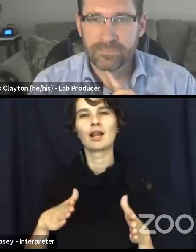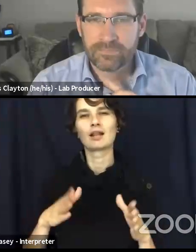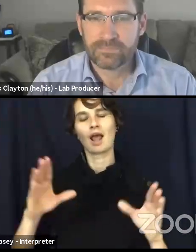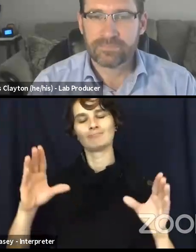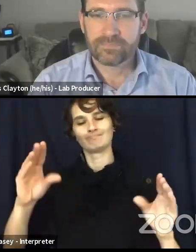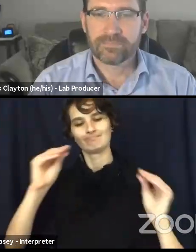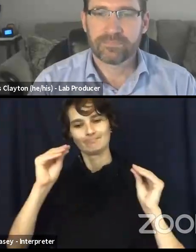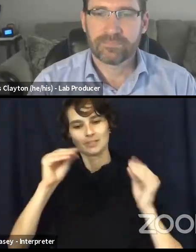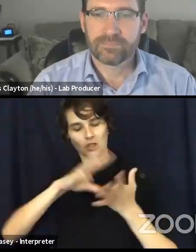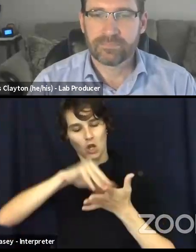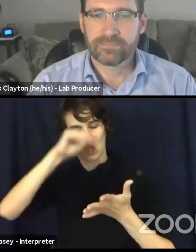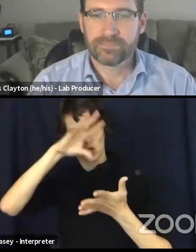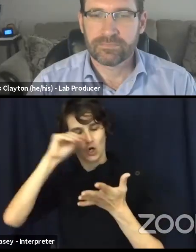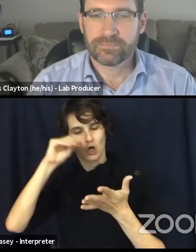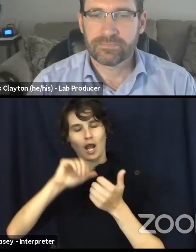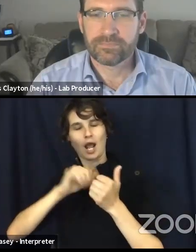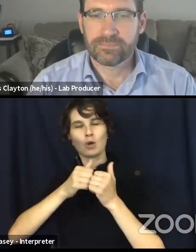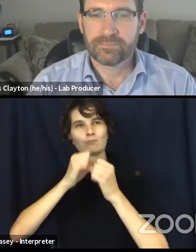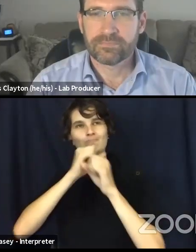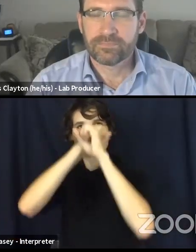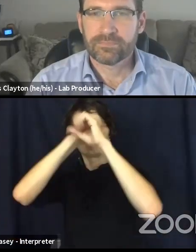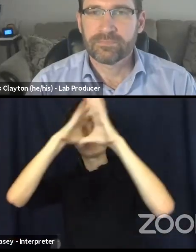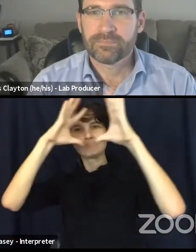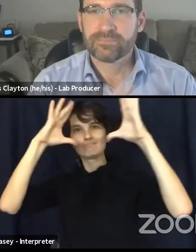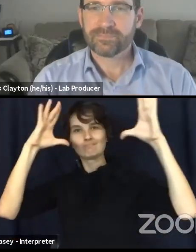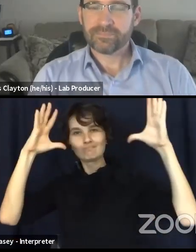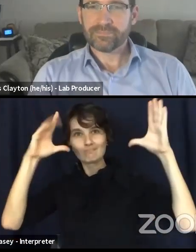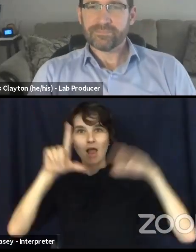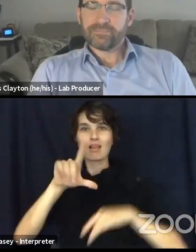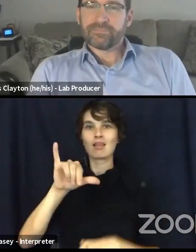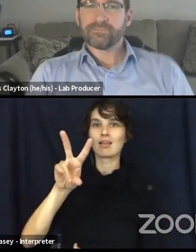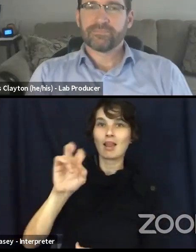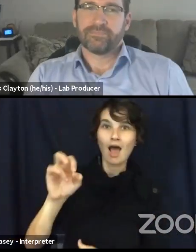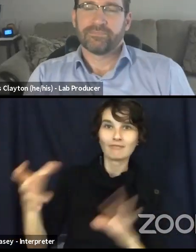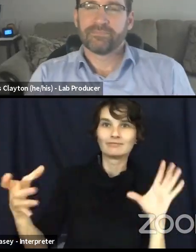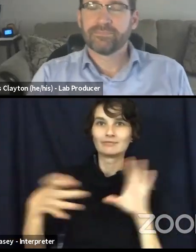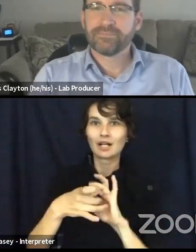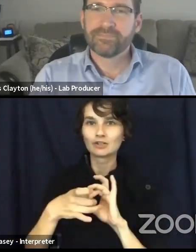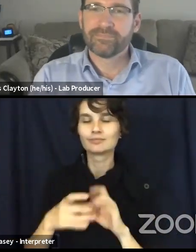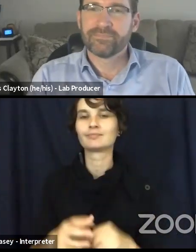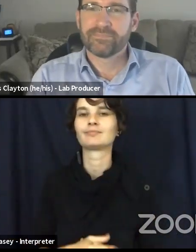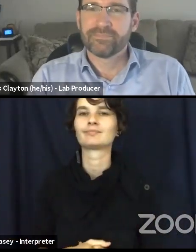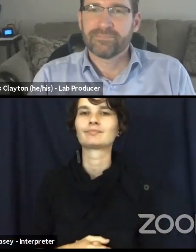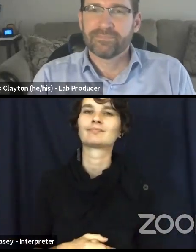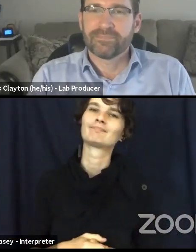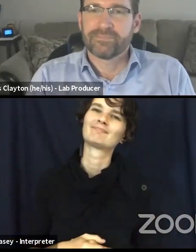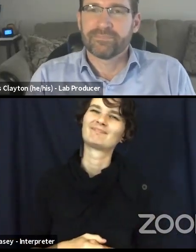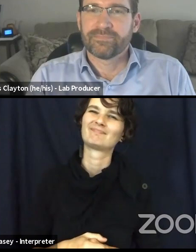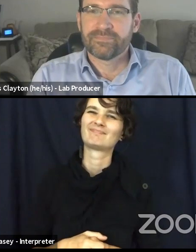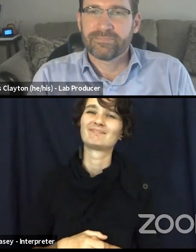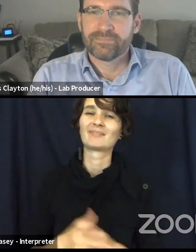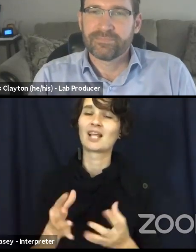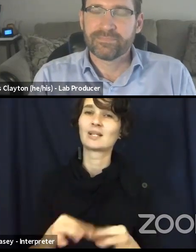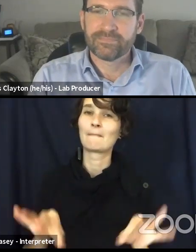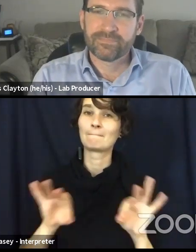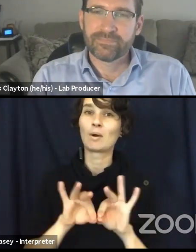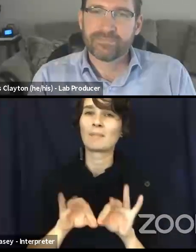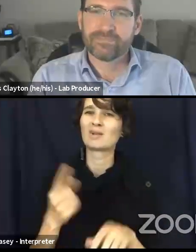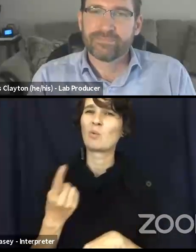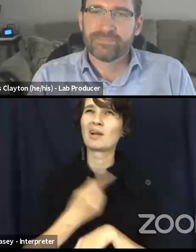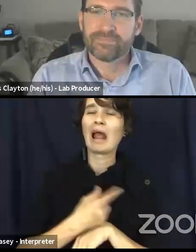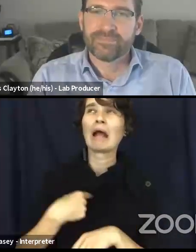up all these new ways of thinking about liveness and connection. And I think that kind of, I don't know, the duality is important, because one day I wonder if